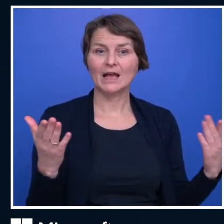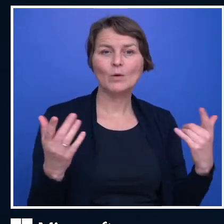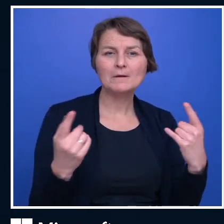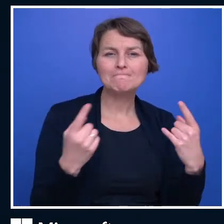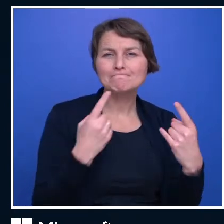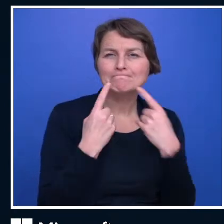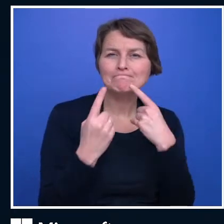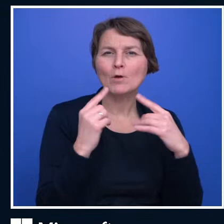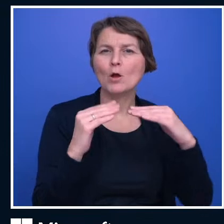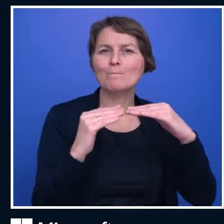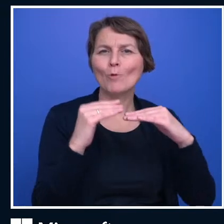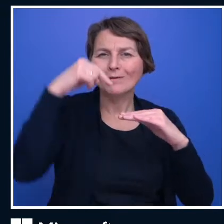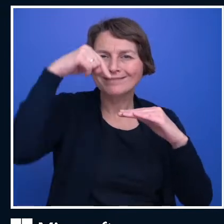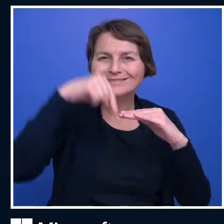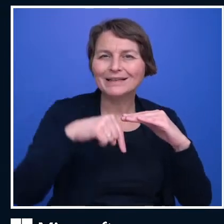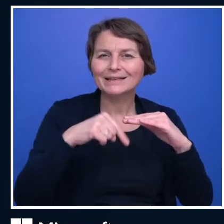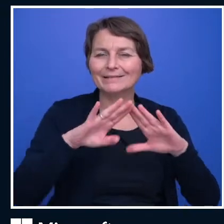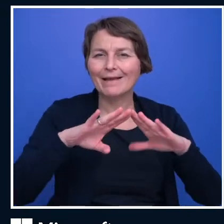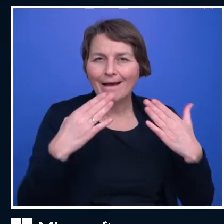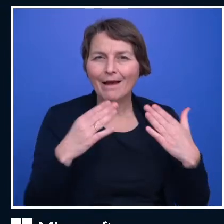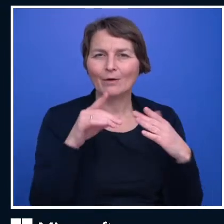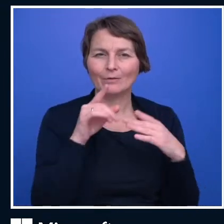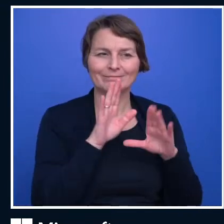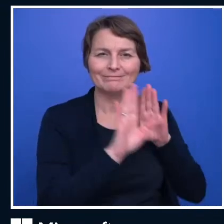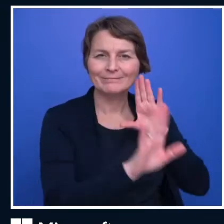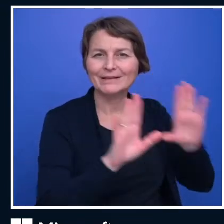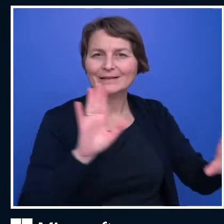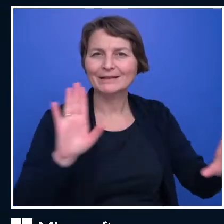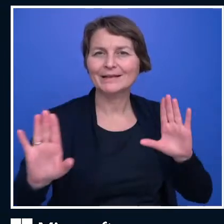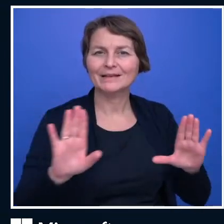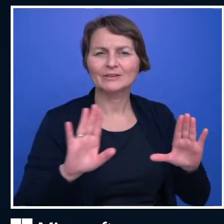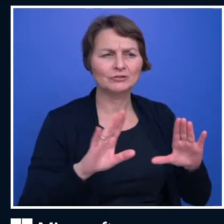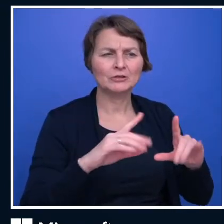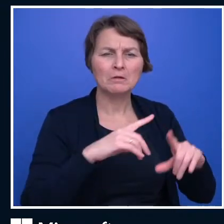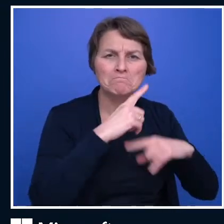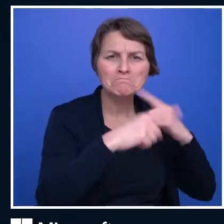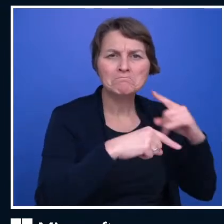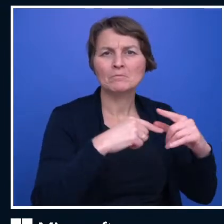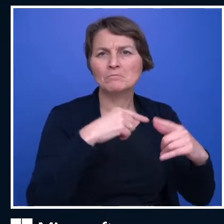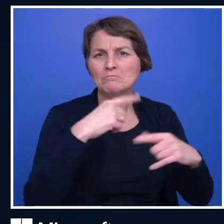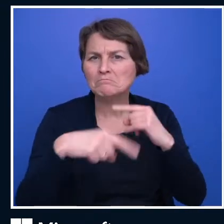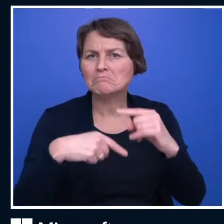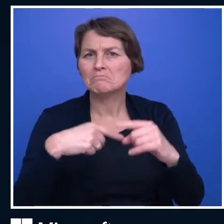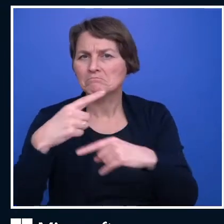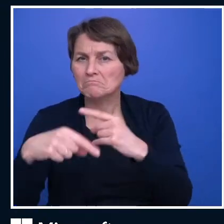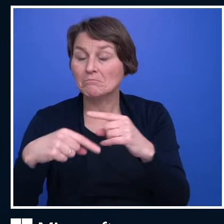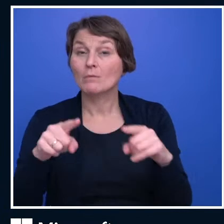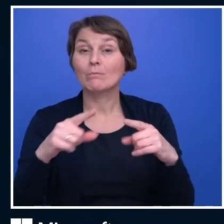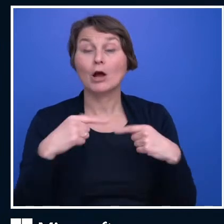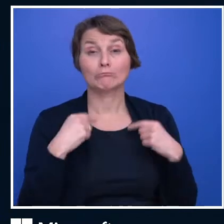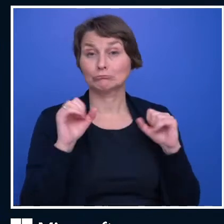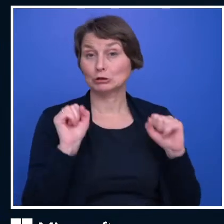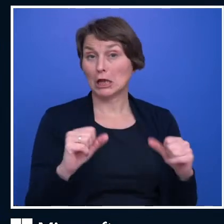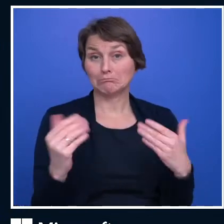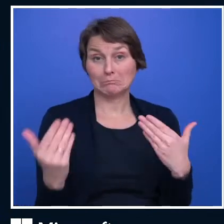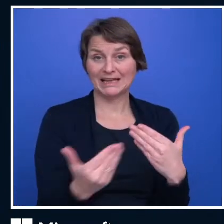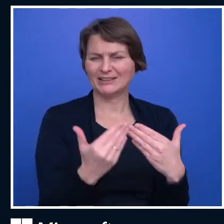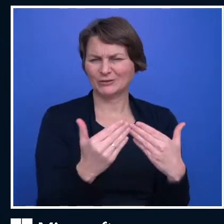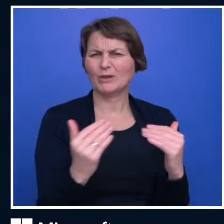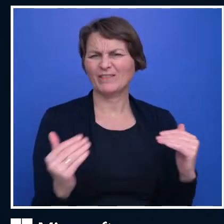each and every algorithm here works, but you can know that these can very easily be used with FAIRlearn, as we'll be seeing in the